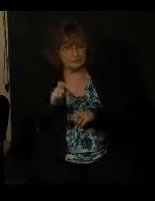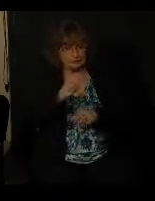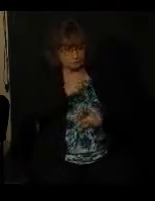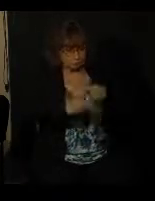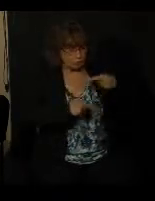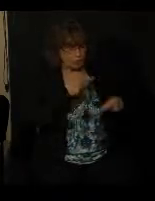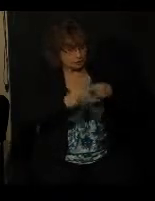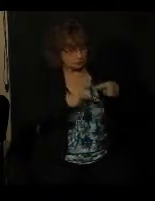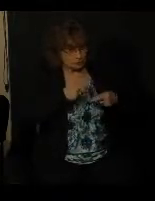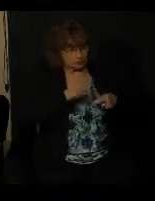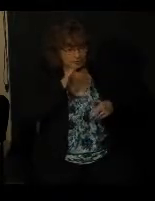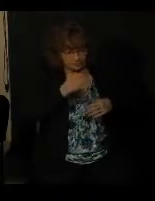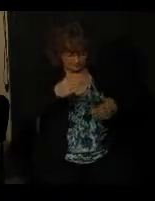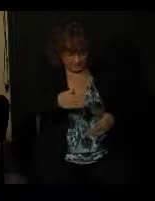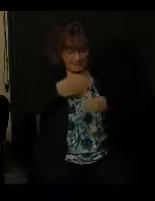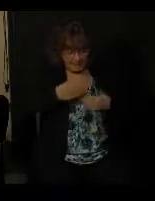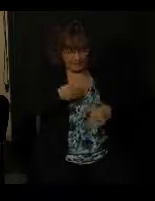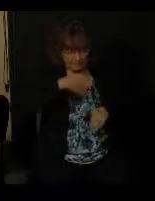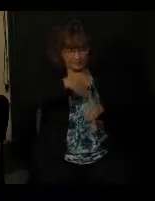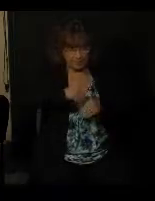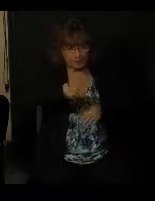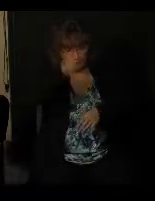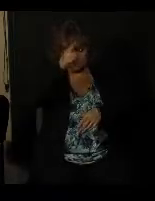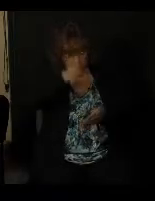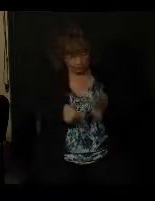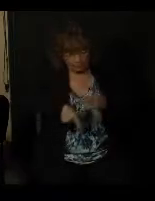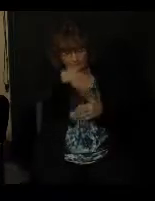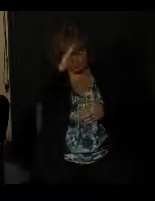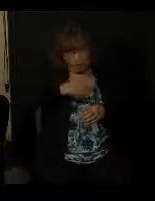and the Holy Ghost arrested him.